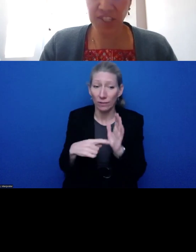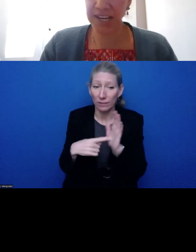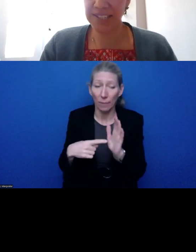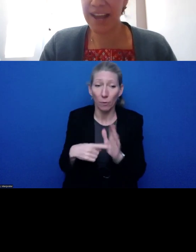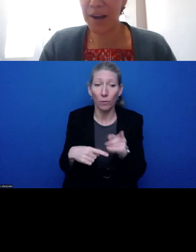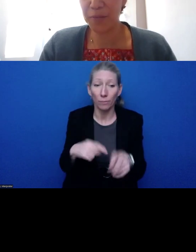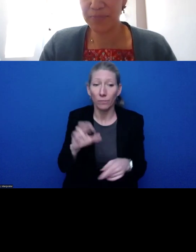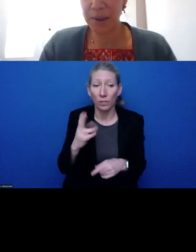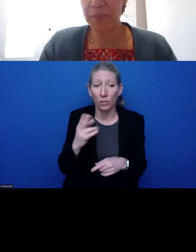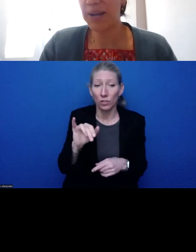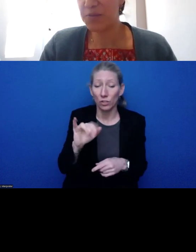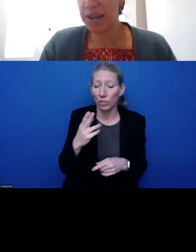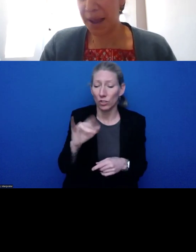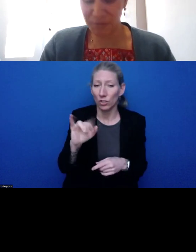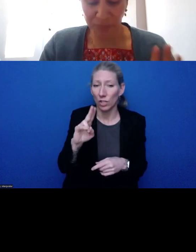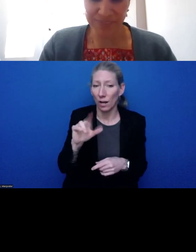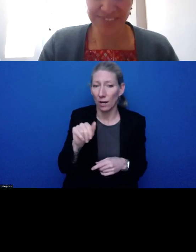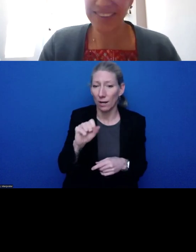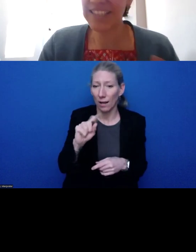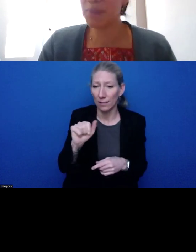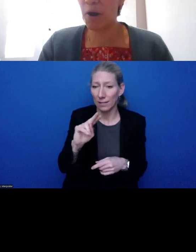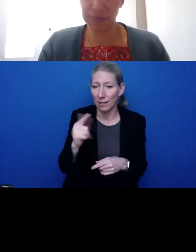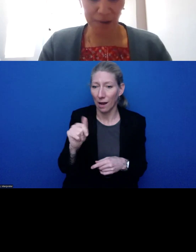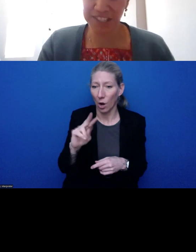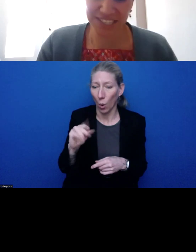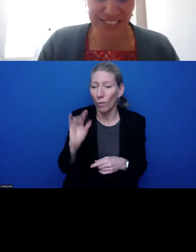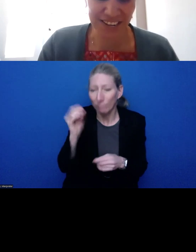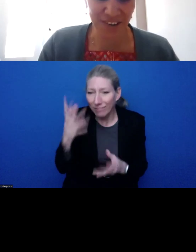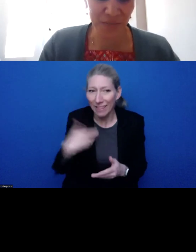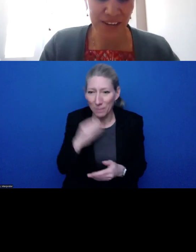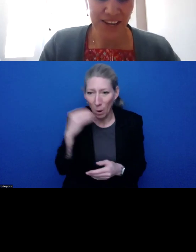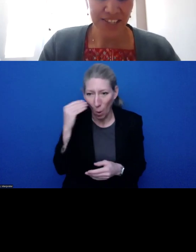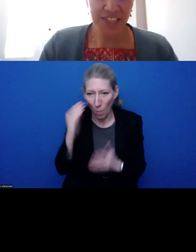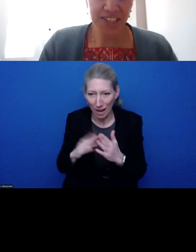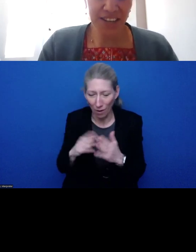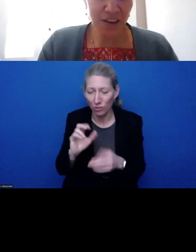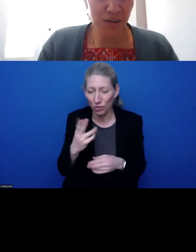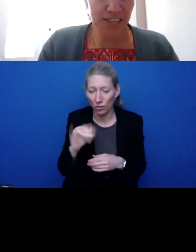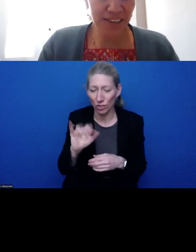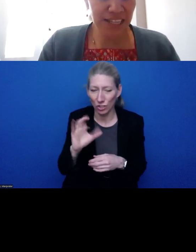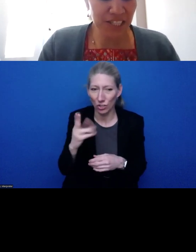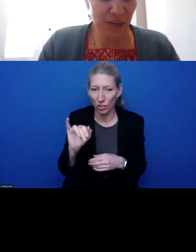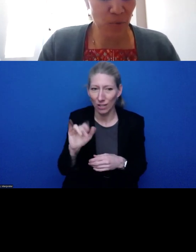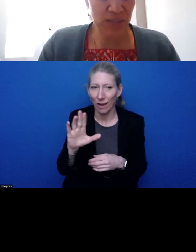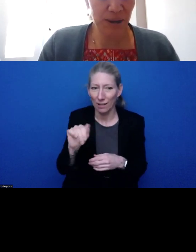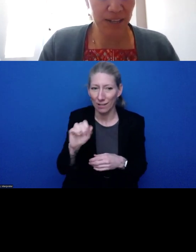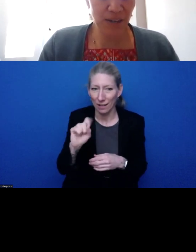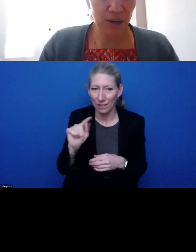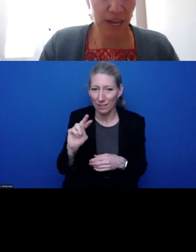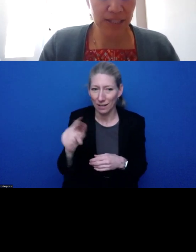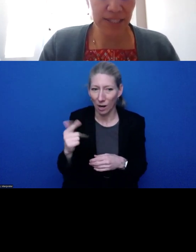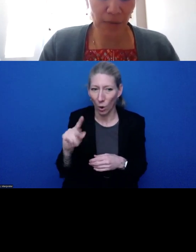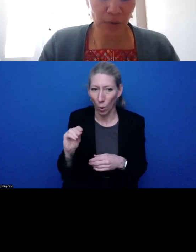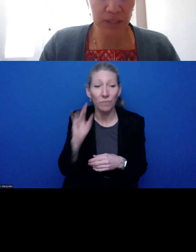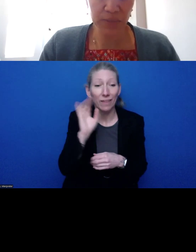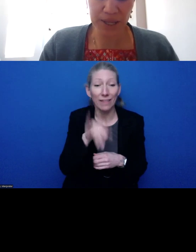of Chichicastenango. By the way, that's my hometown, Chichicastenango. Chichicastenango is a K'iche municipality